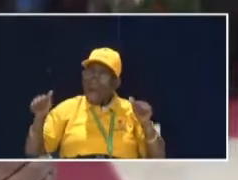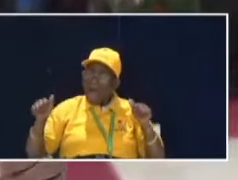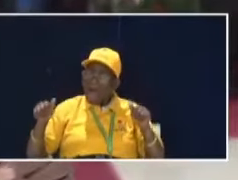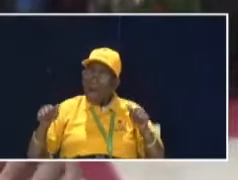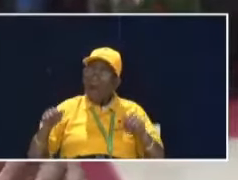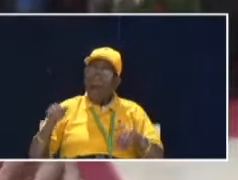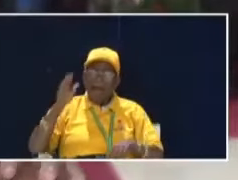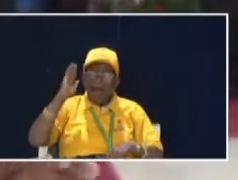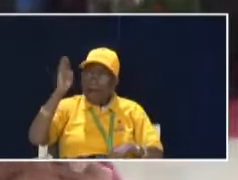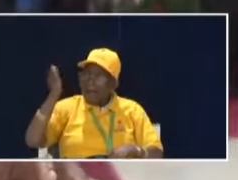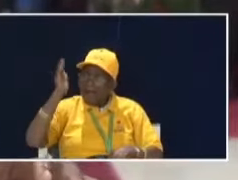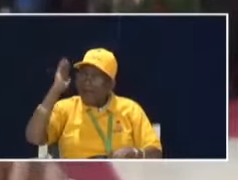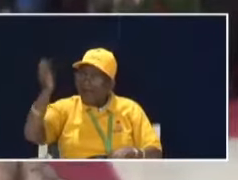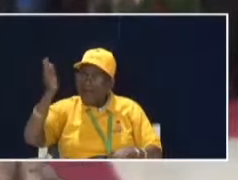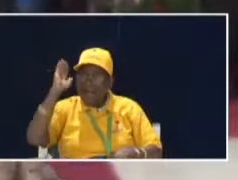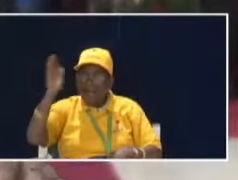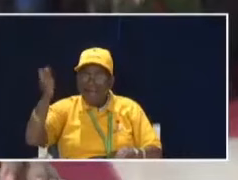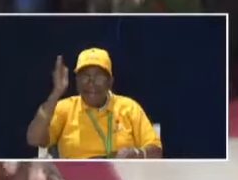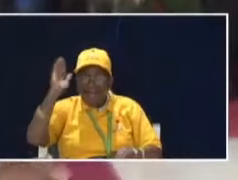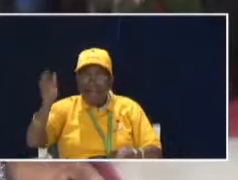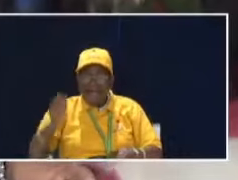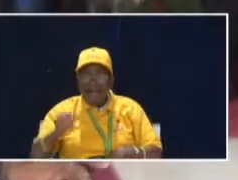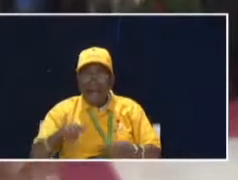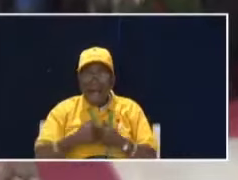Hello, how are you, etc., etc.